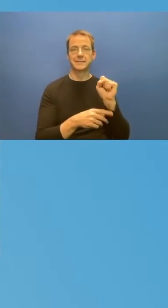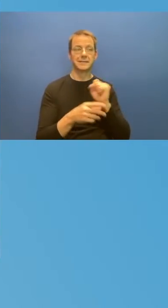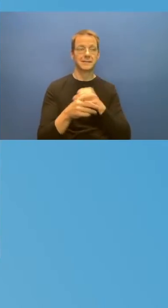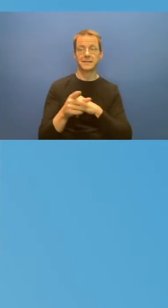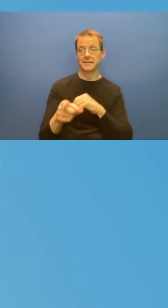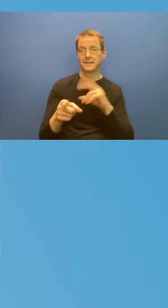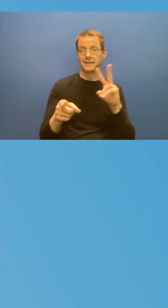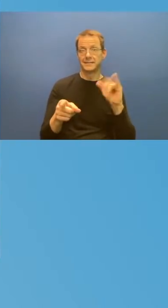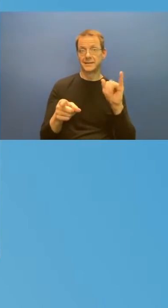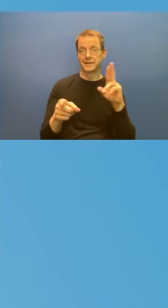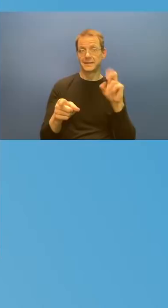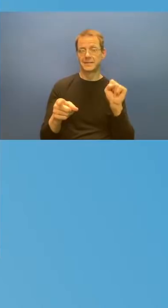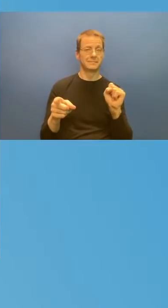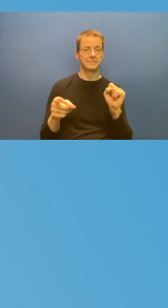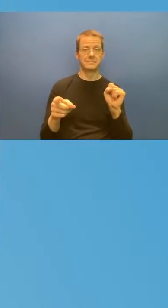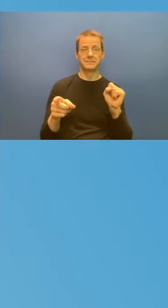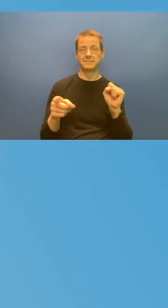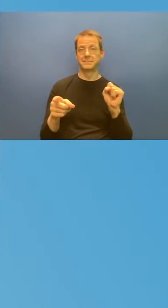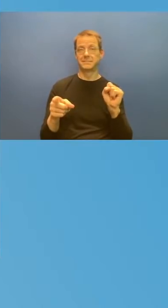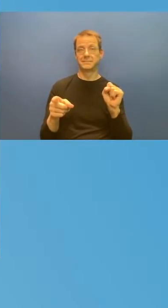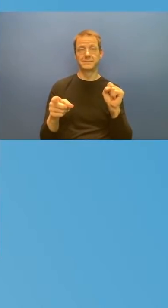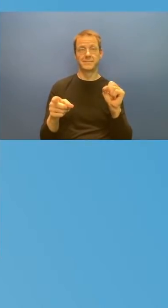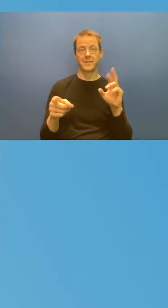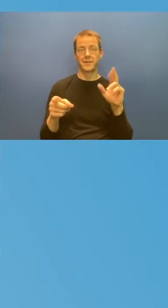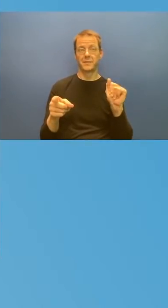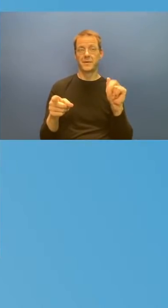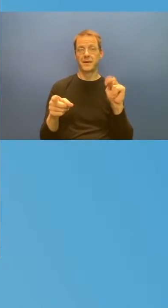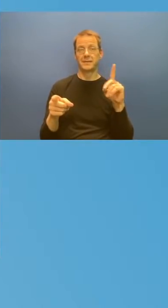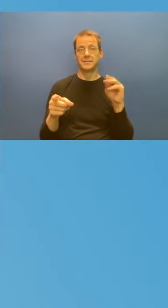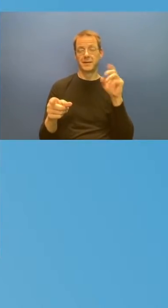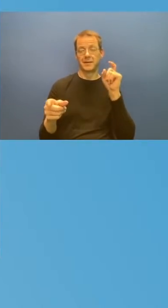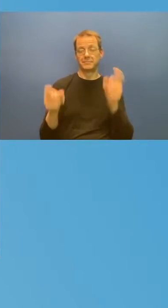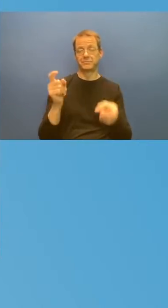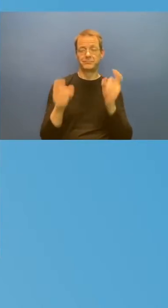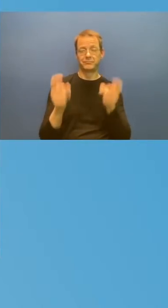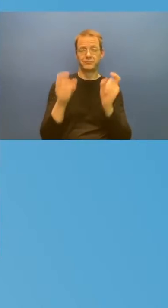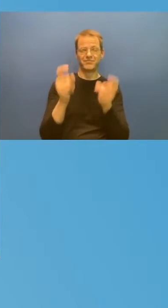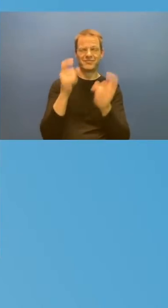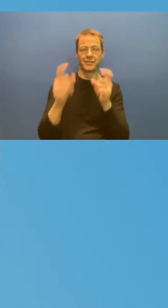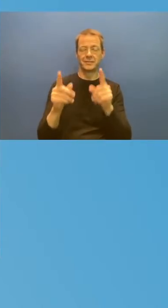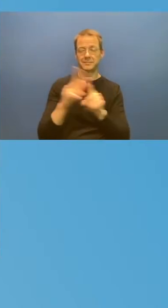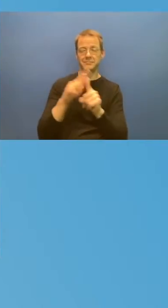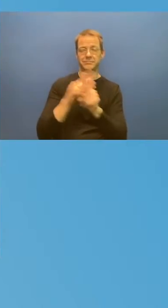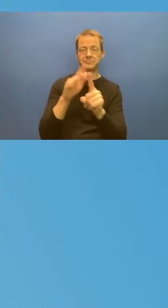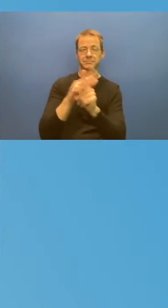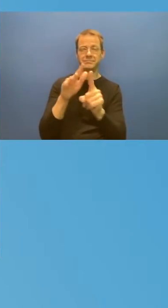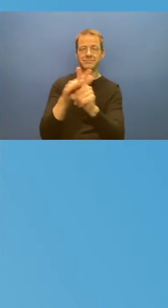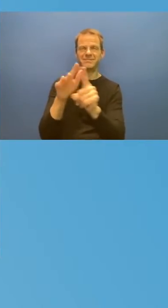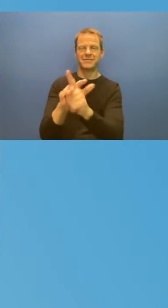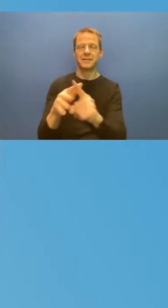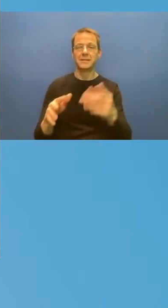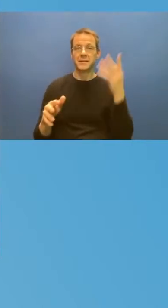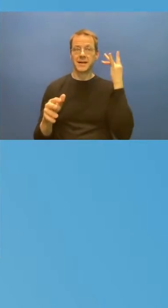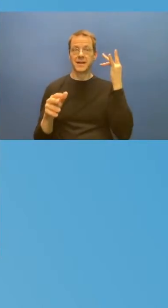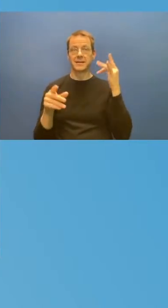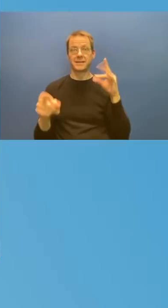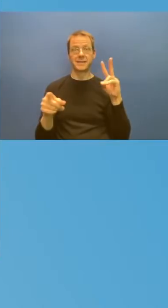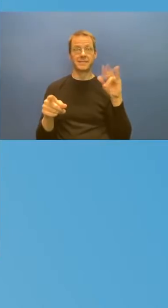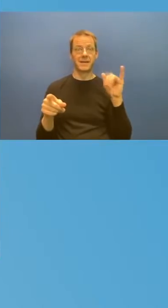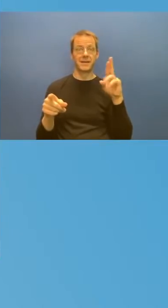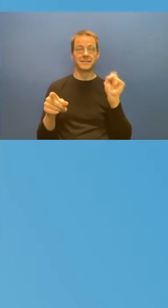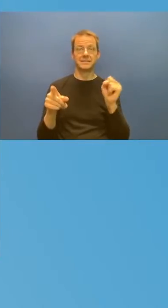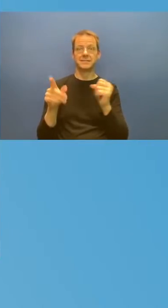essence, the replication machinery of the viruses are sloppy, right? So the Microsoft Word document that gets generated and keeps